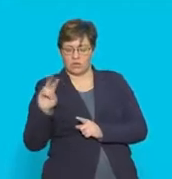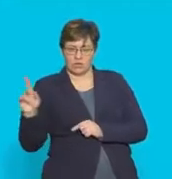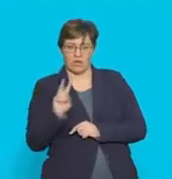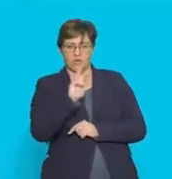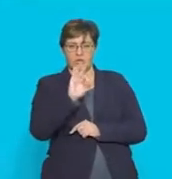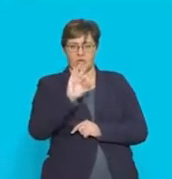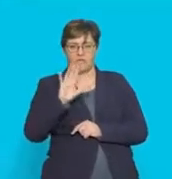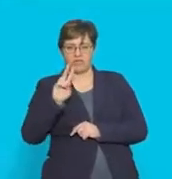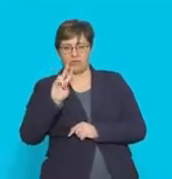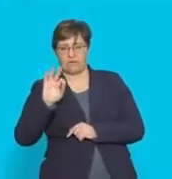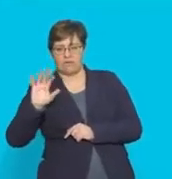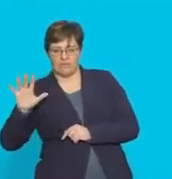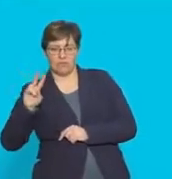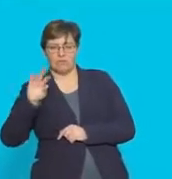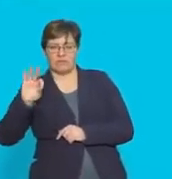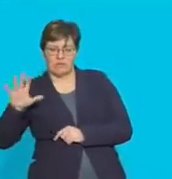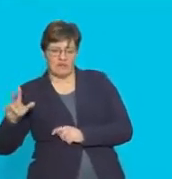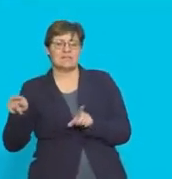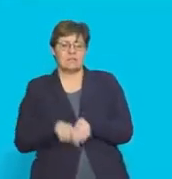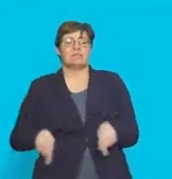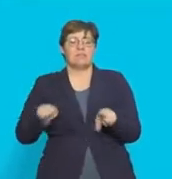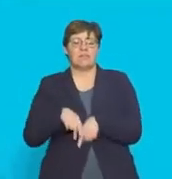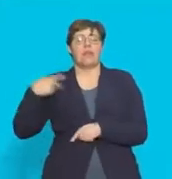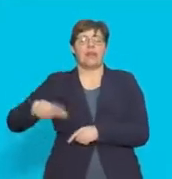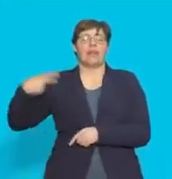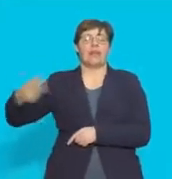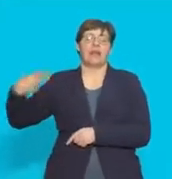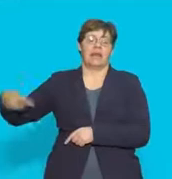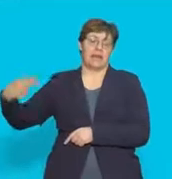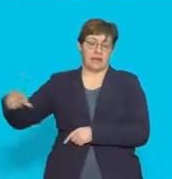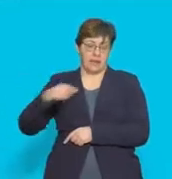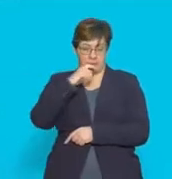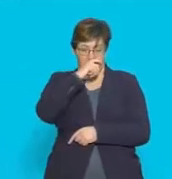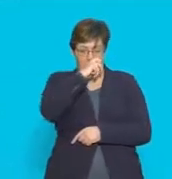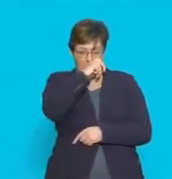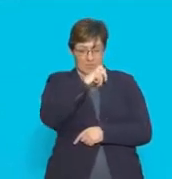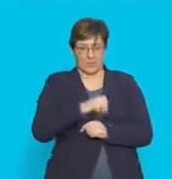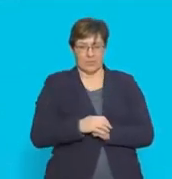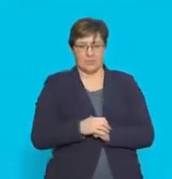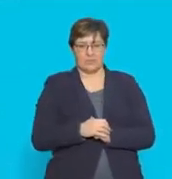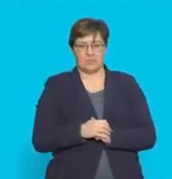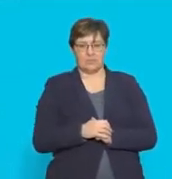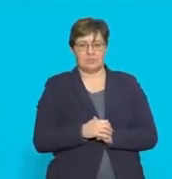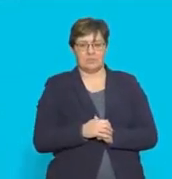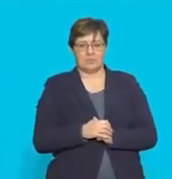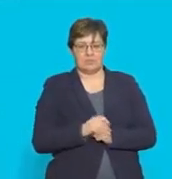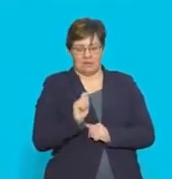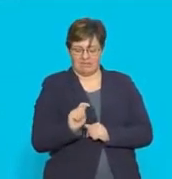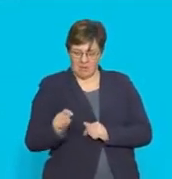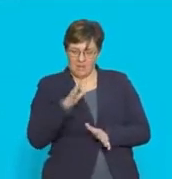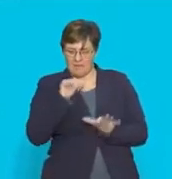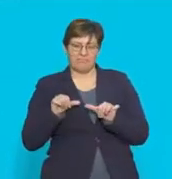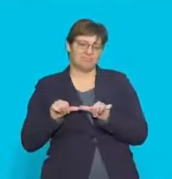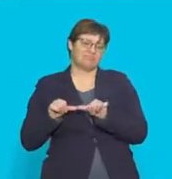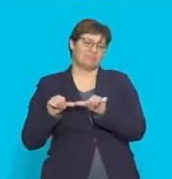It's either it becomes the same number throughout. You can see my ellipsis means this is continuing indefinitely, or it can